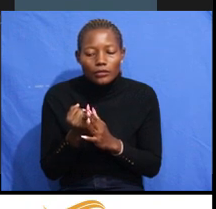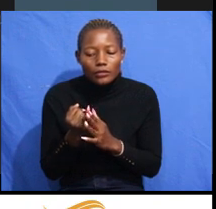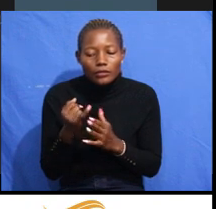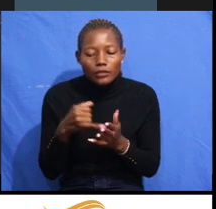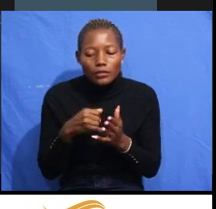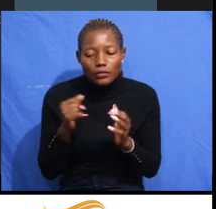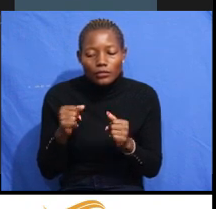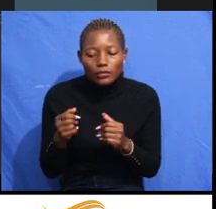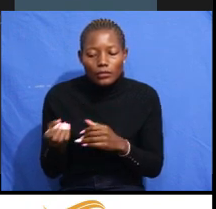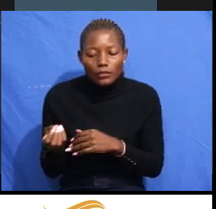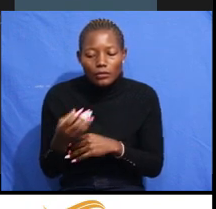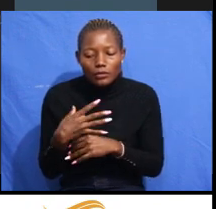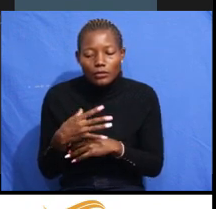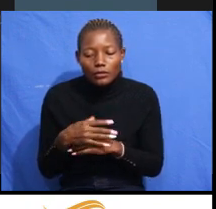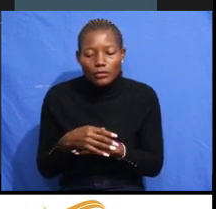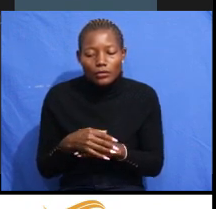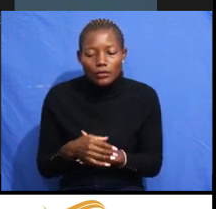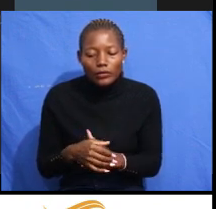scary.